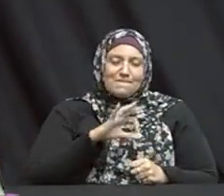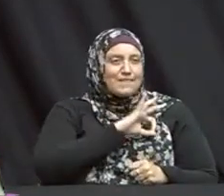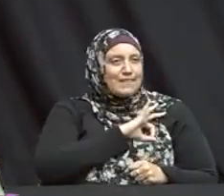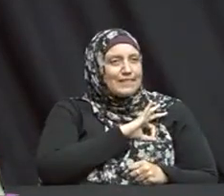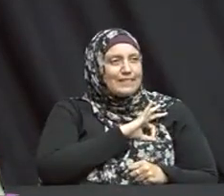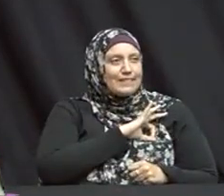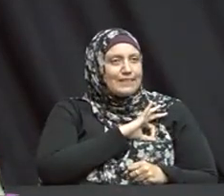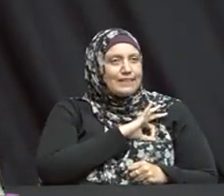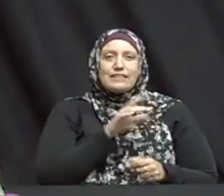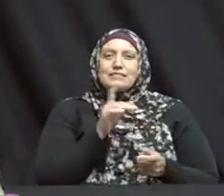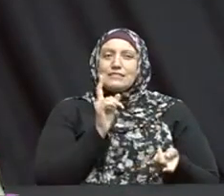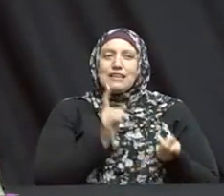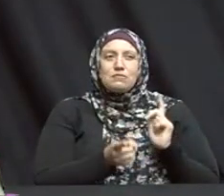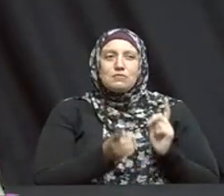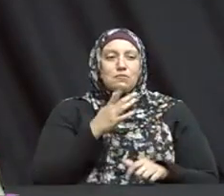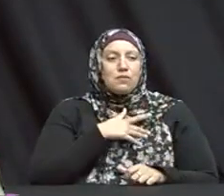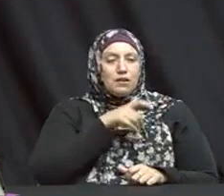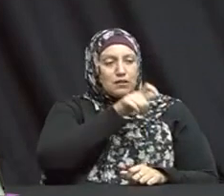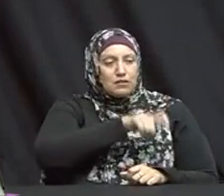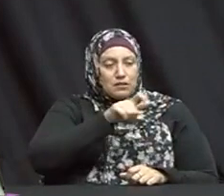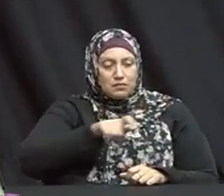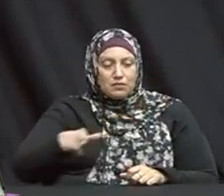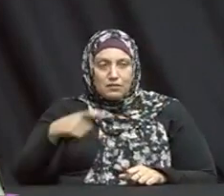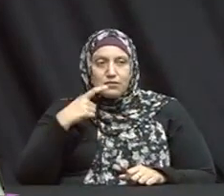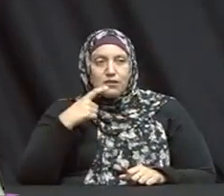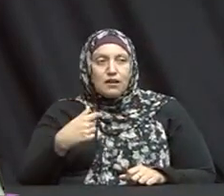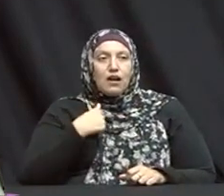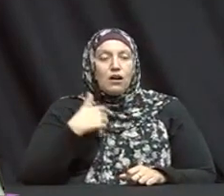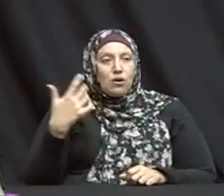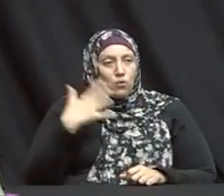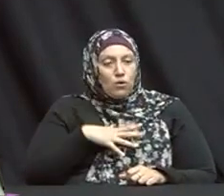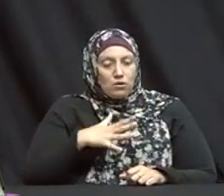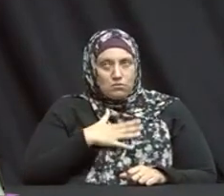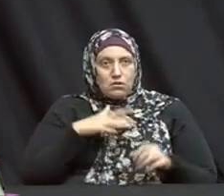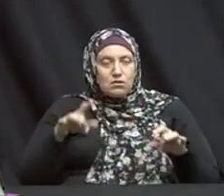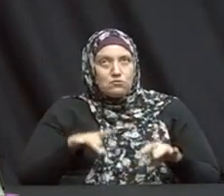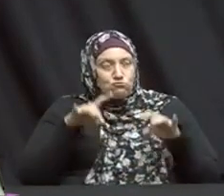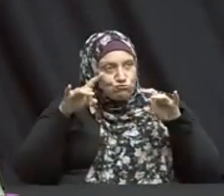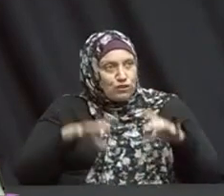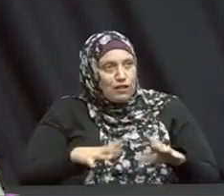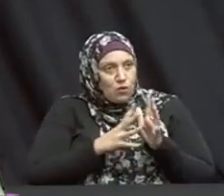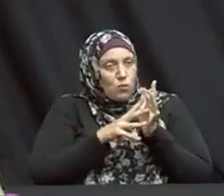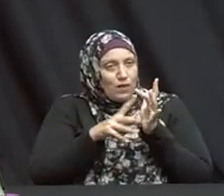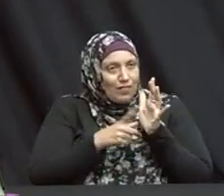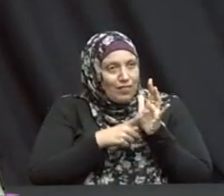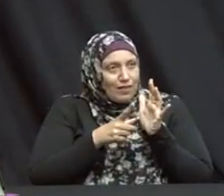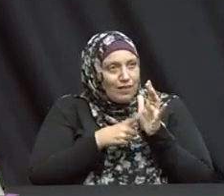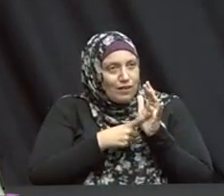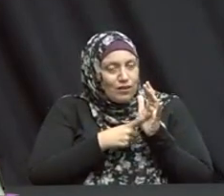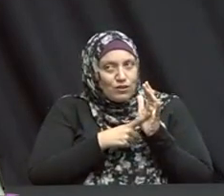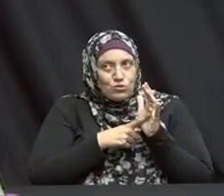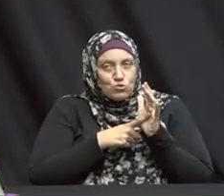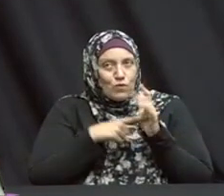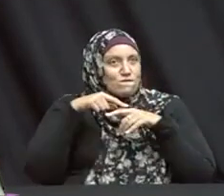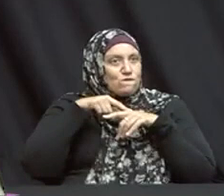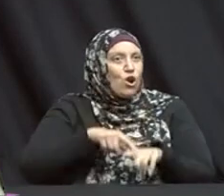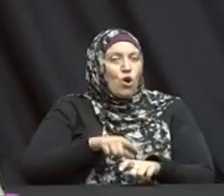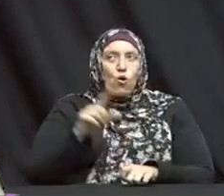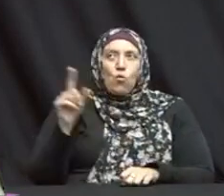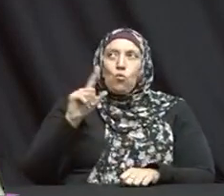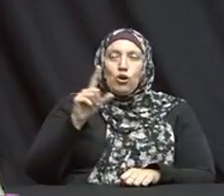would like my Australian will to reflect what the Islamic religion dictates I